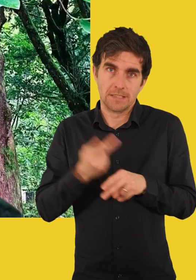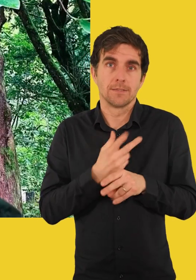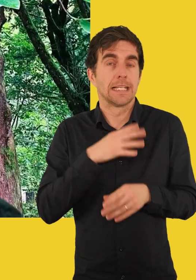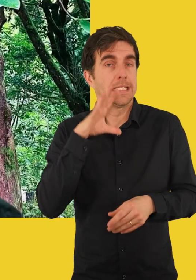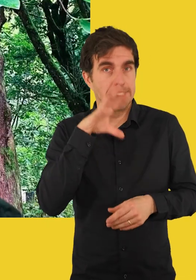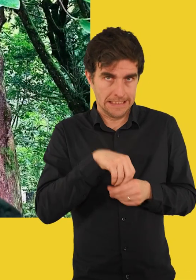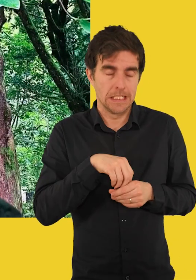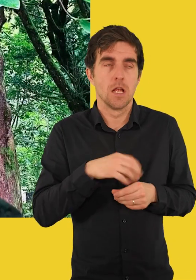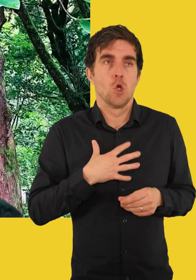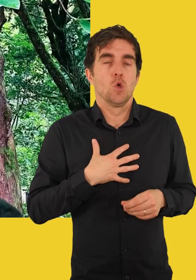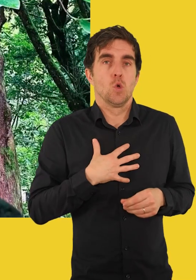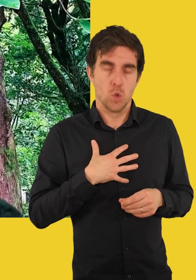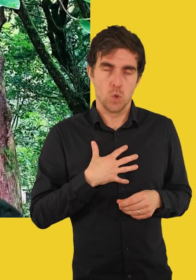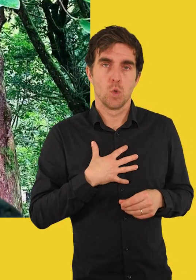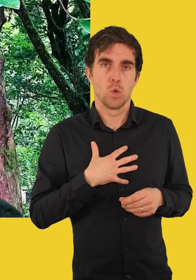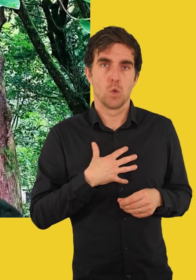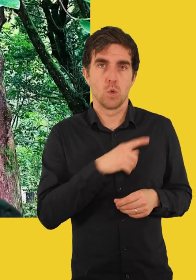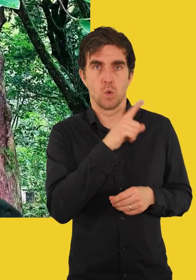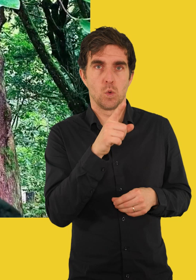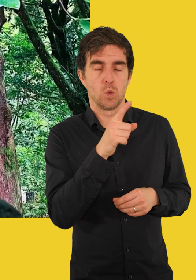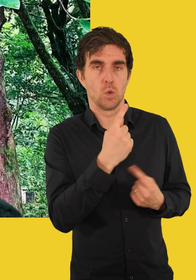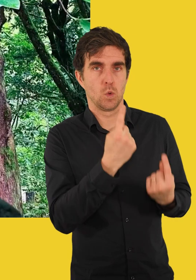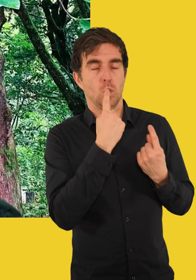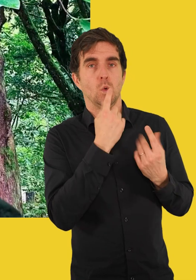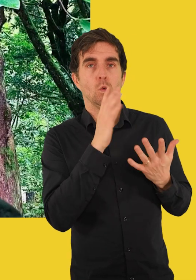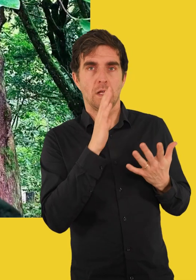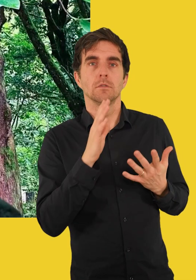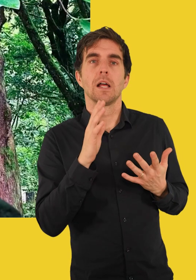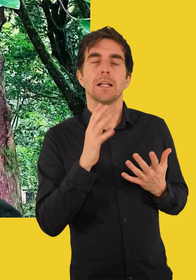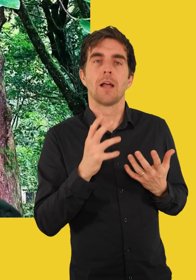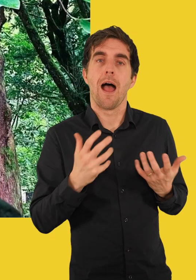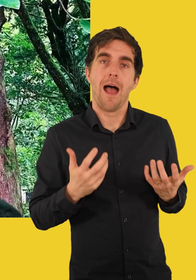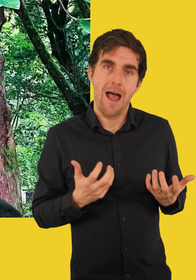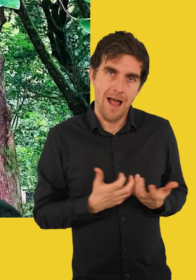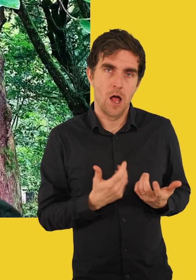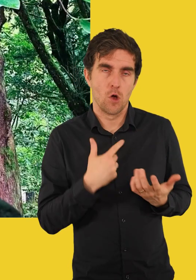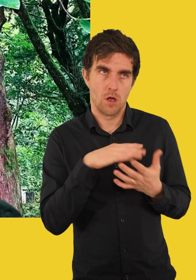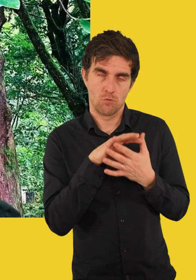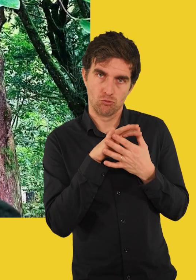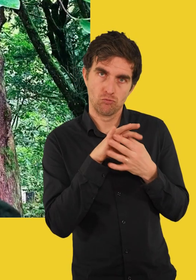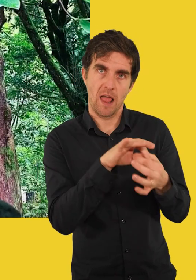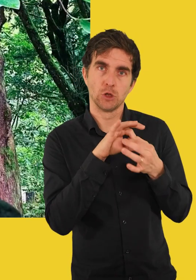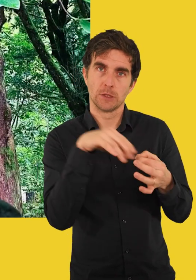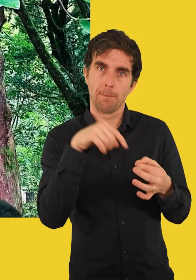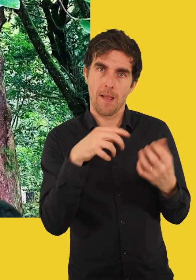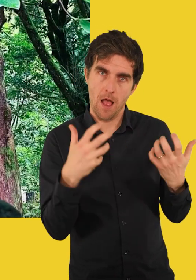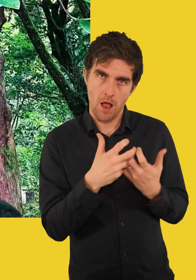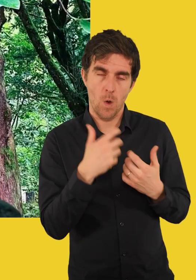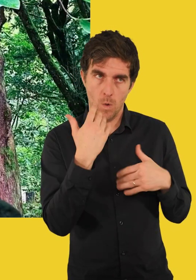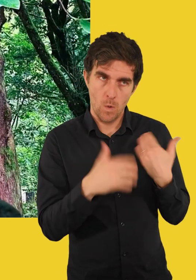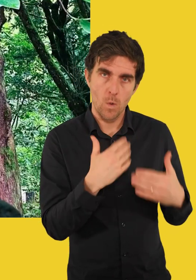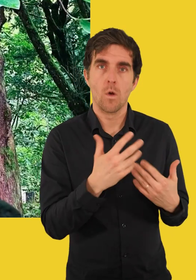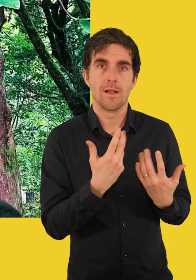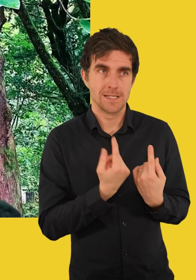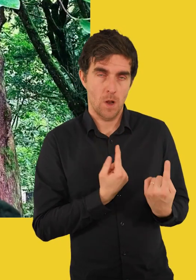I'm directly impacted as well. And you have to, I think it's about how we navigate relationships